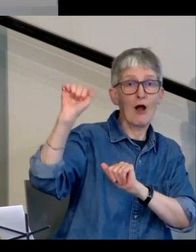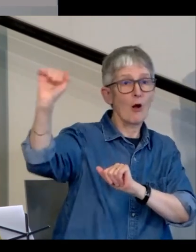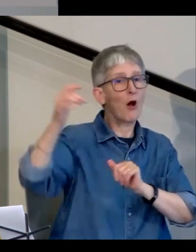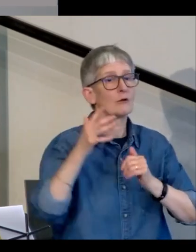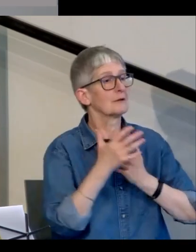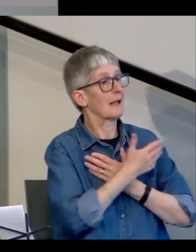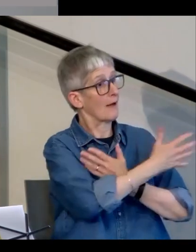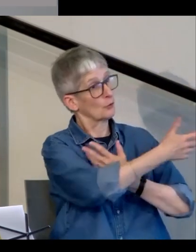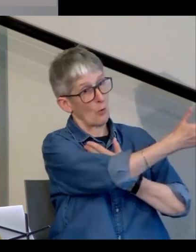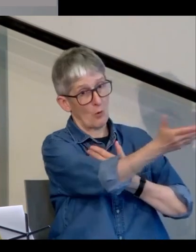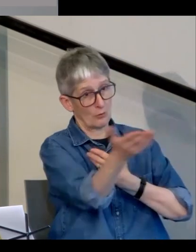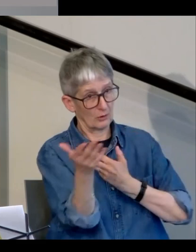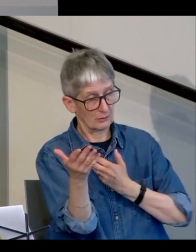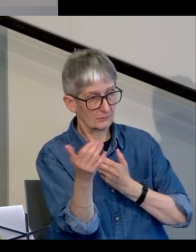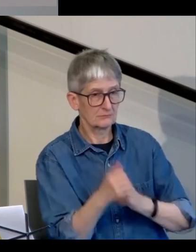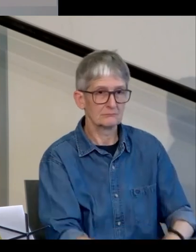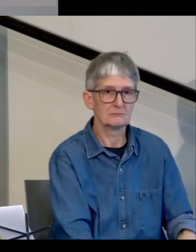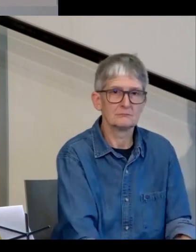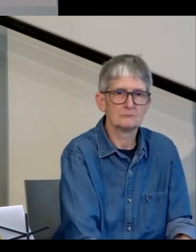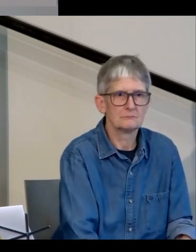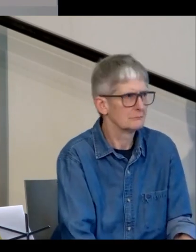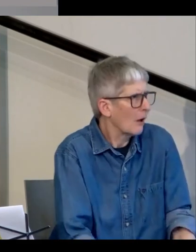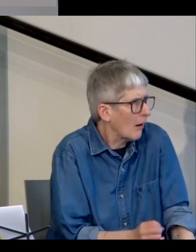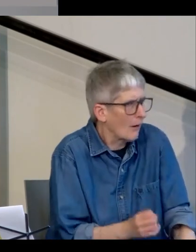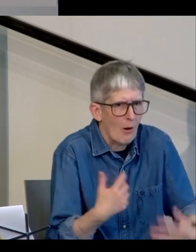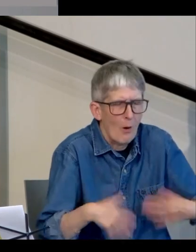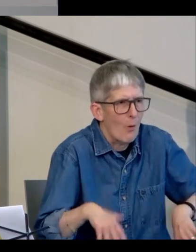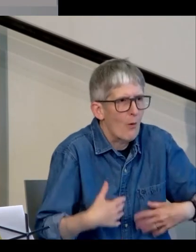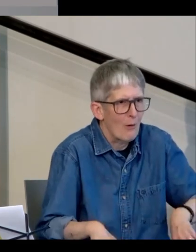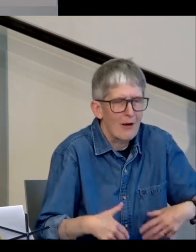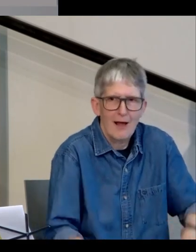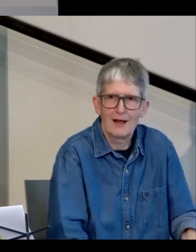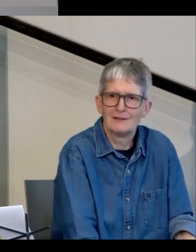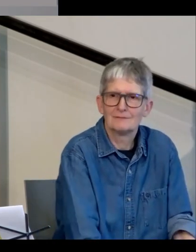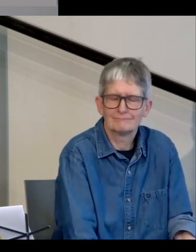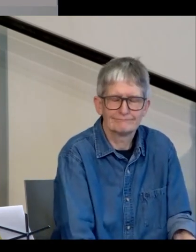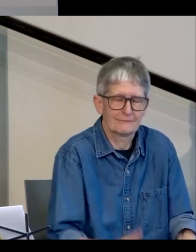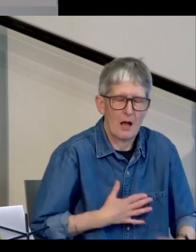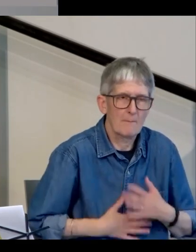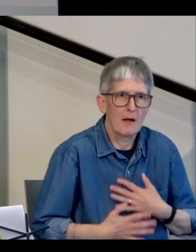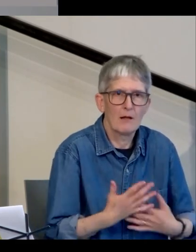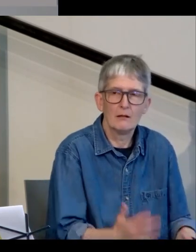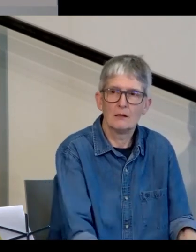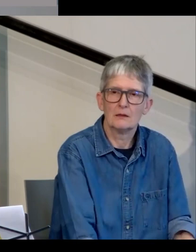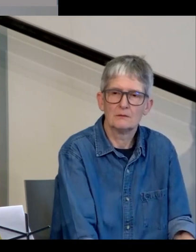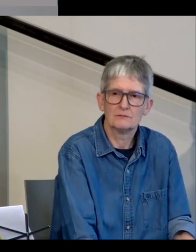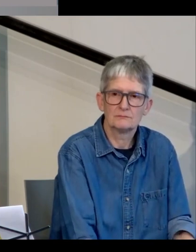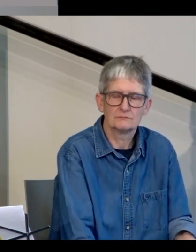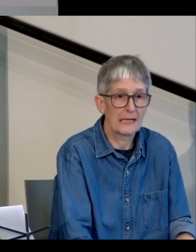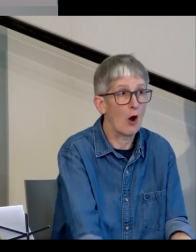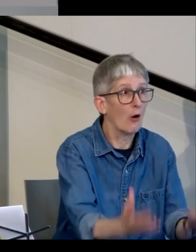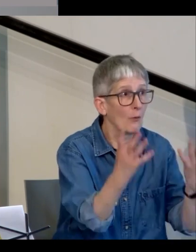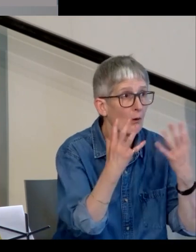all around us. Isn't that awesome? And humbling and